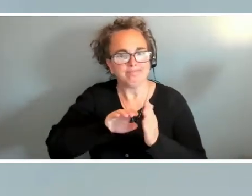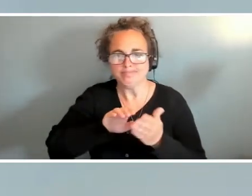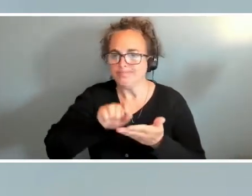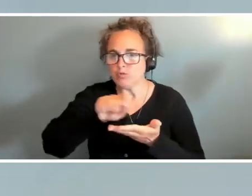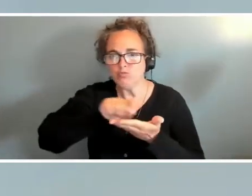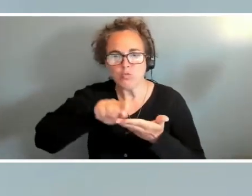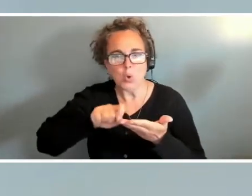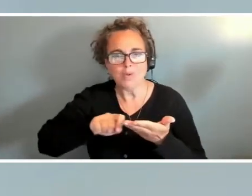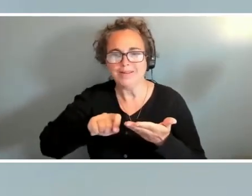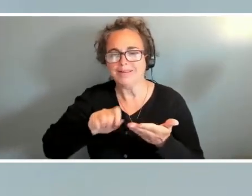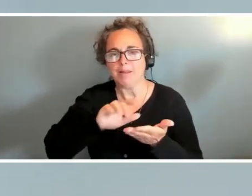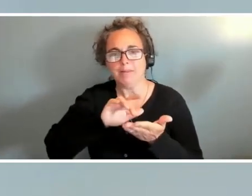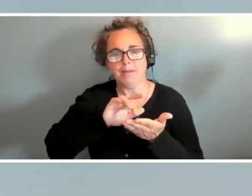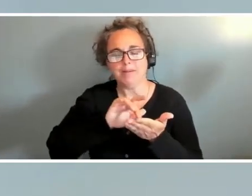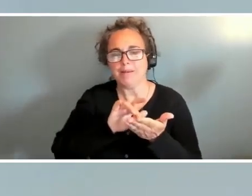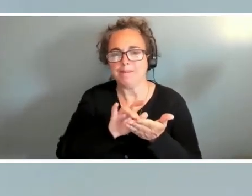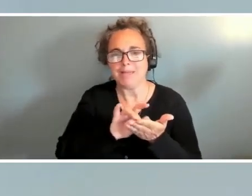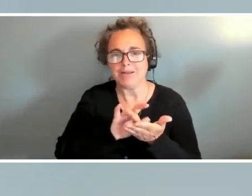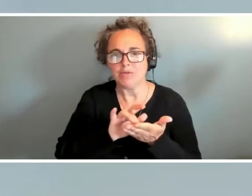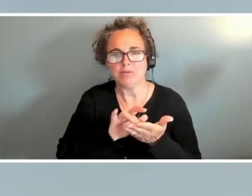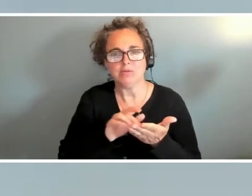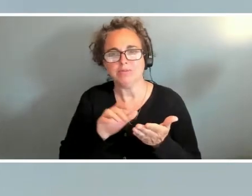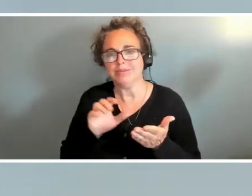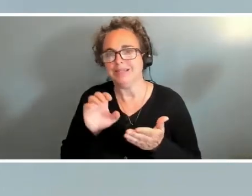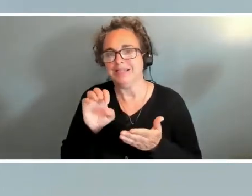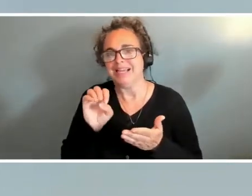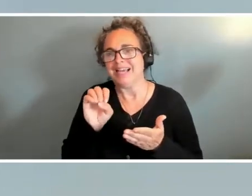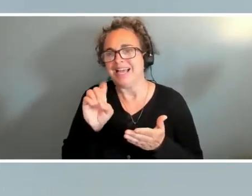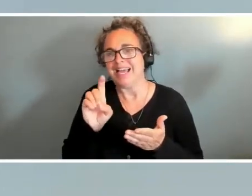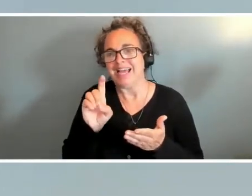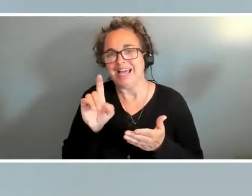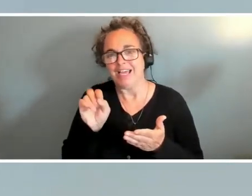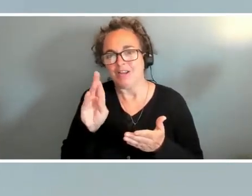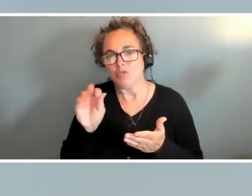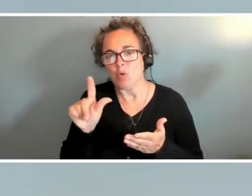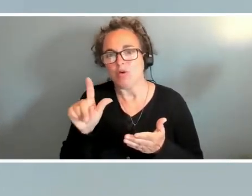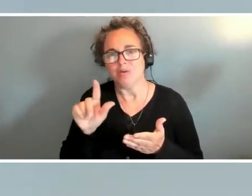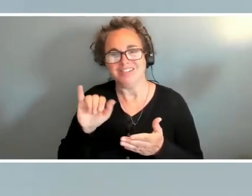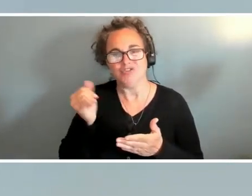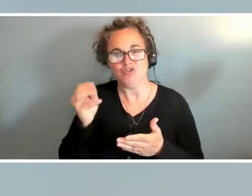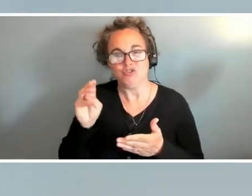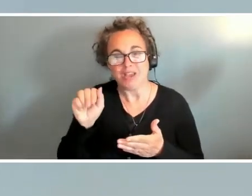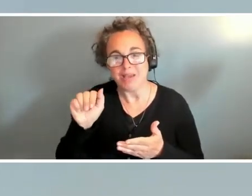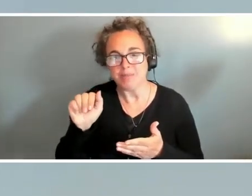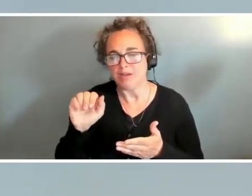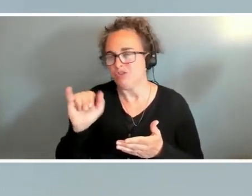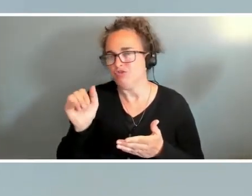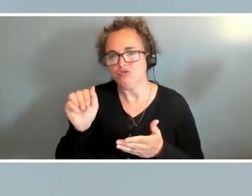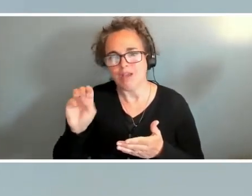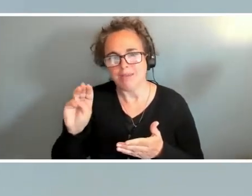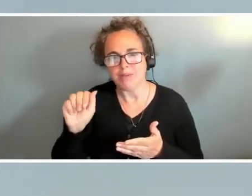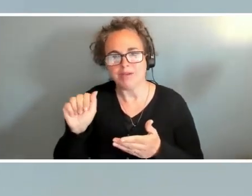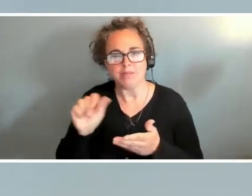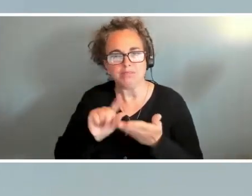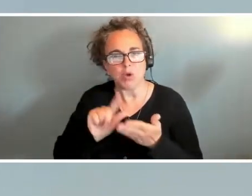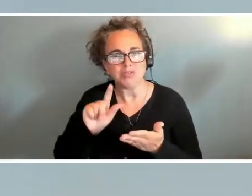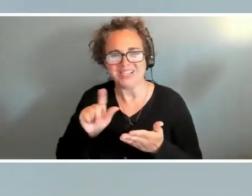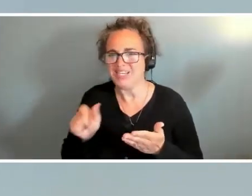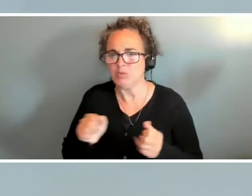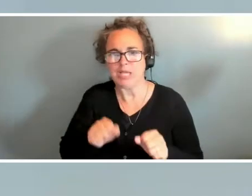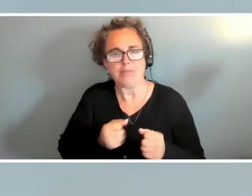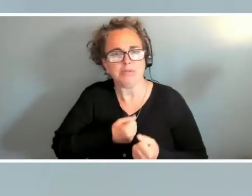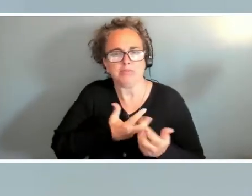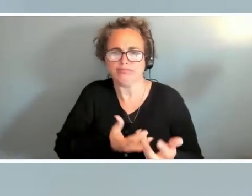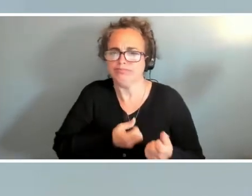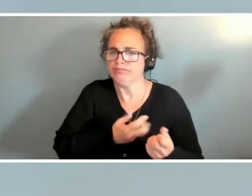editorial that JAMA published that I showed you yesterday, called Primary Caring, where he was able to express so many things that were in his